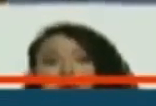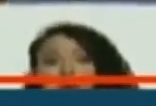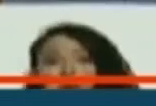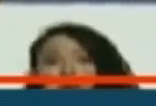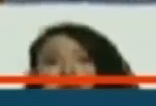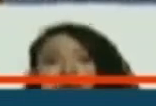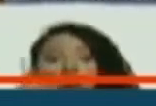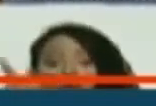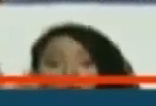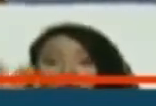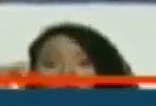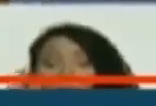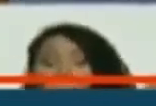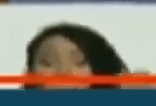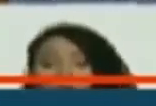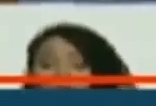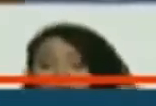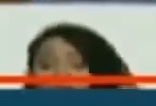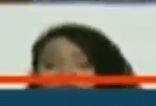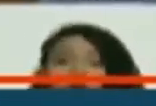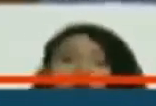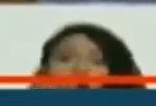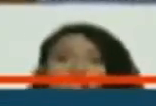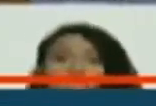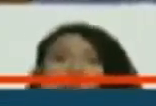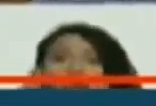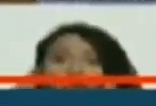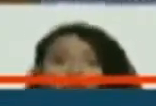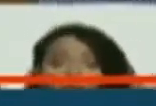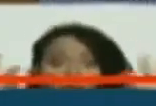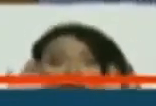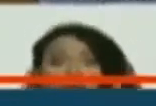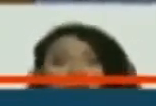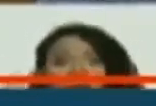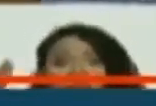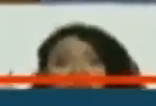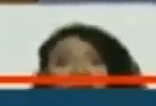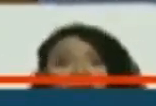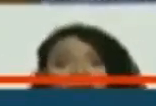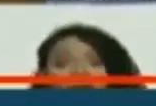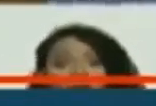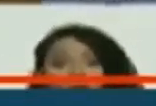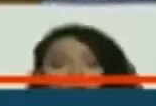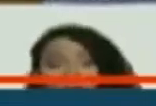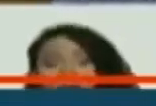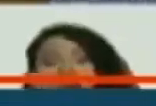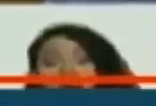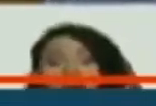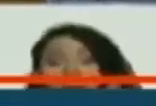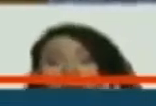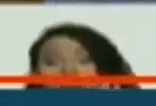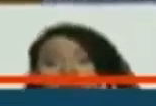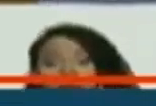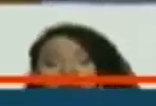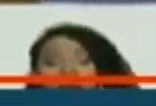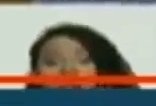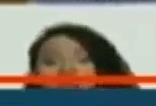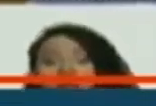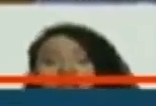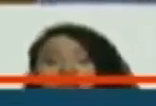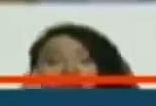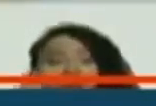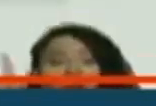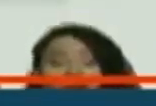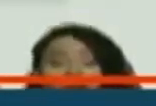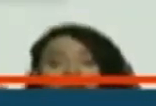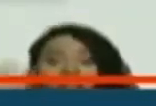for this drill, at least 800 voting centers will operate at a national level so that the Venezuelan people start to familiarize themselves